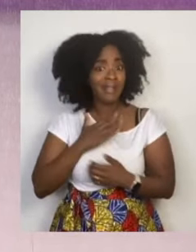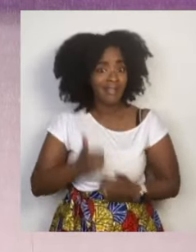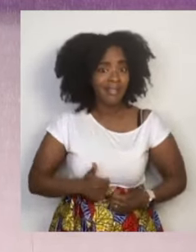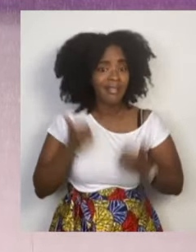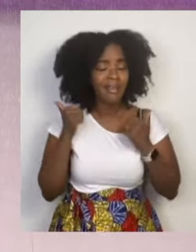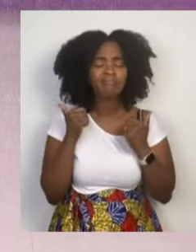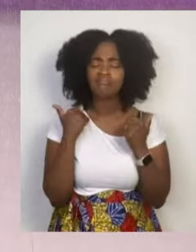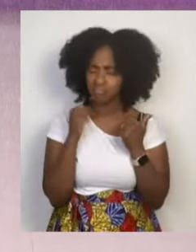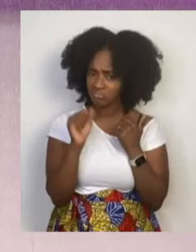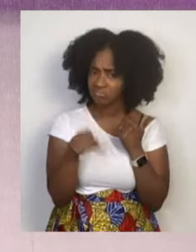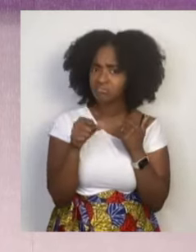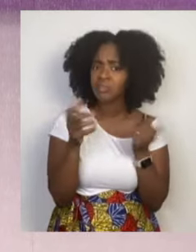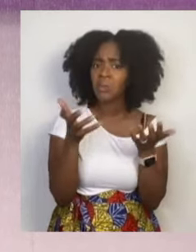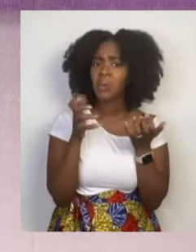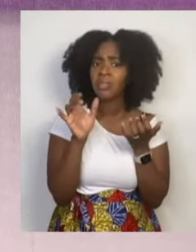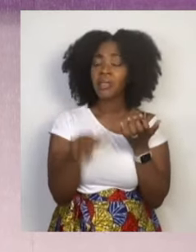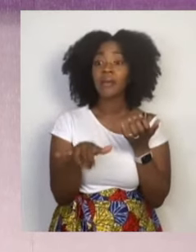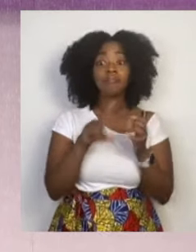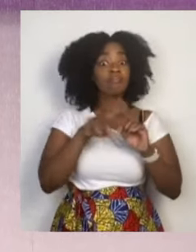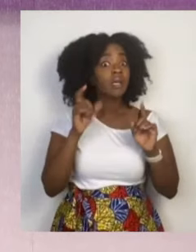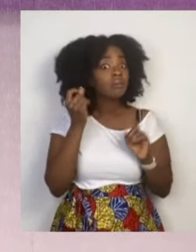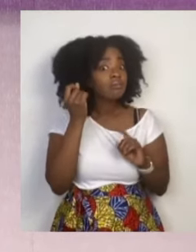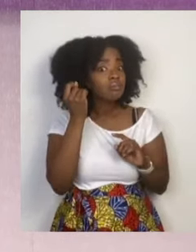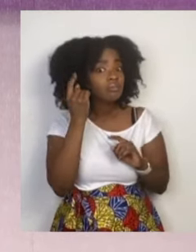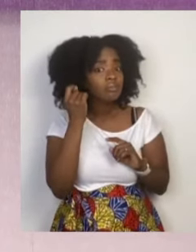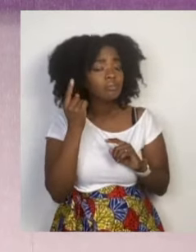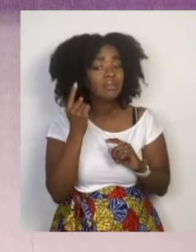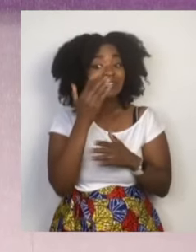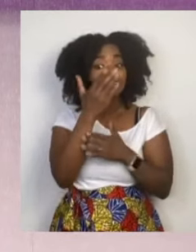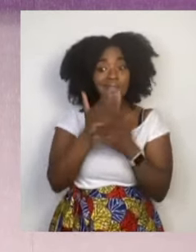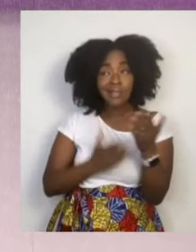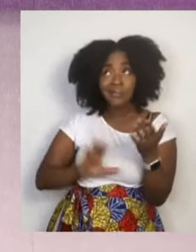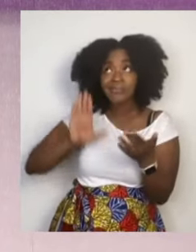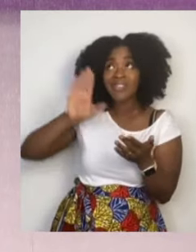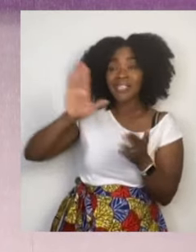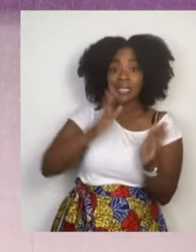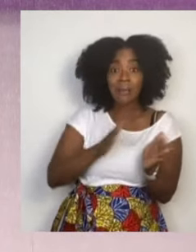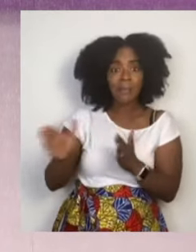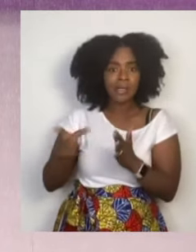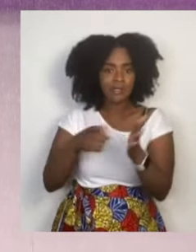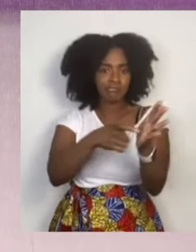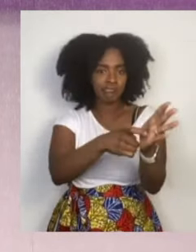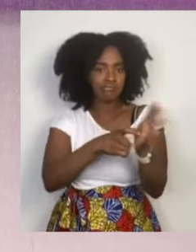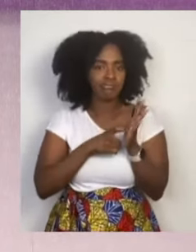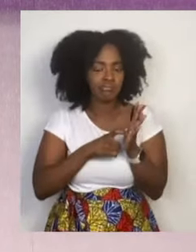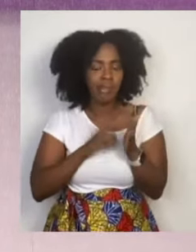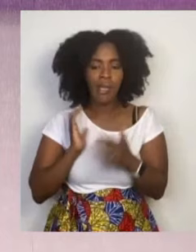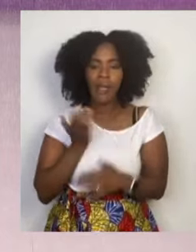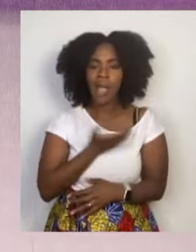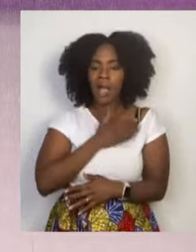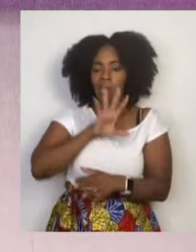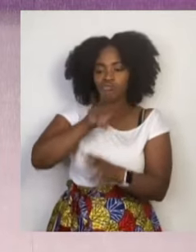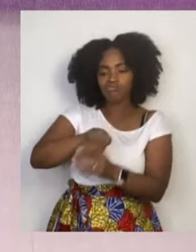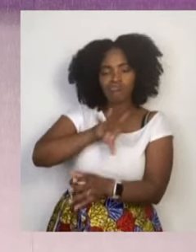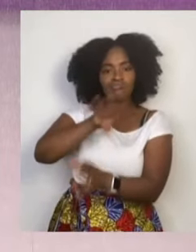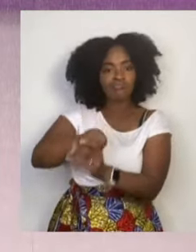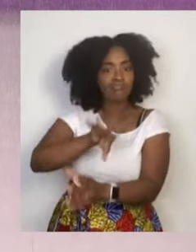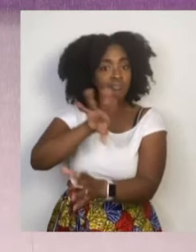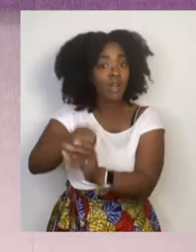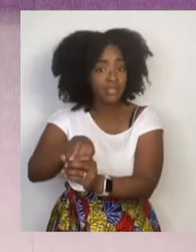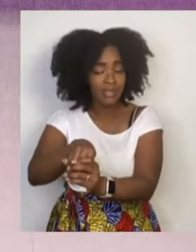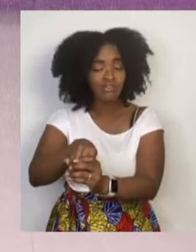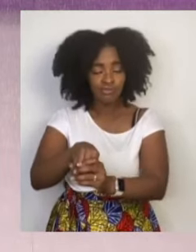of God's plans require our participation. That his plans